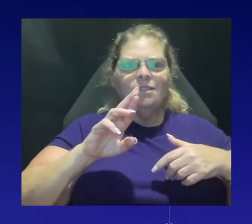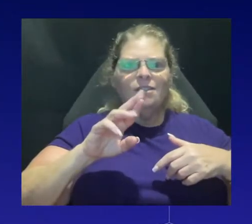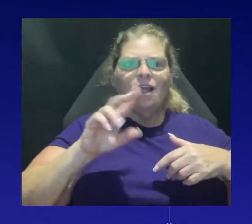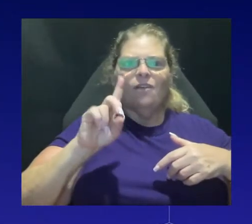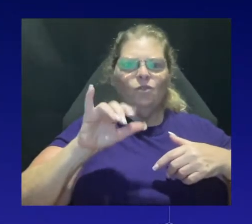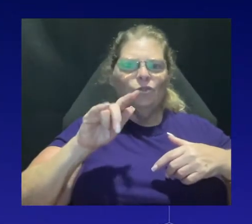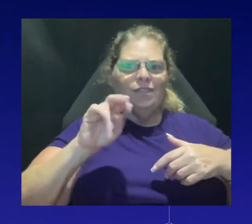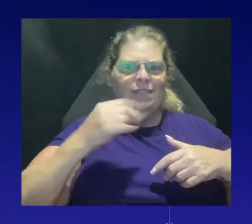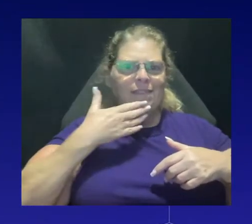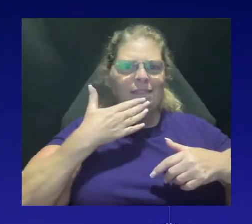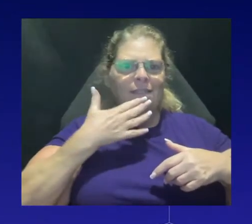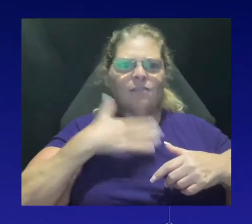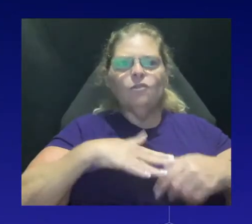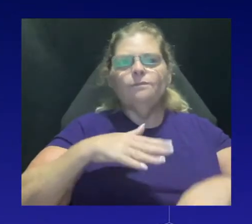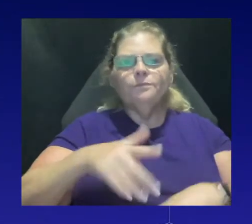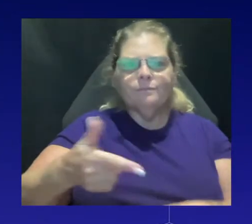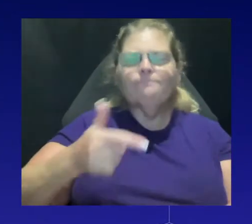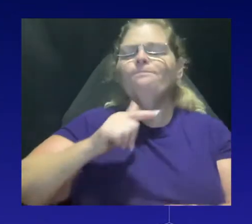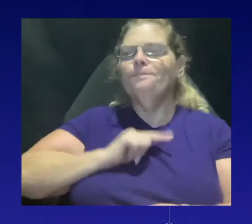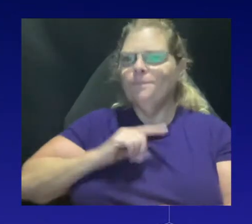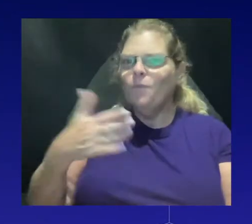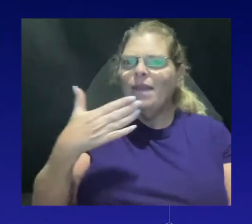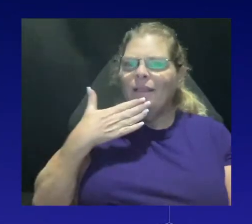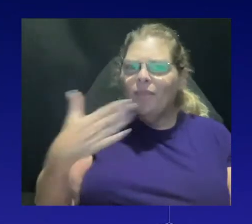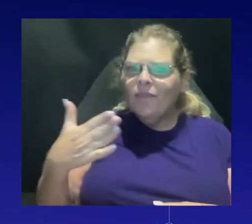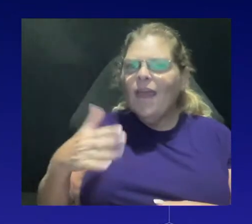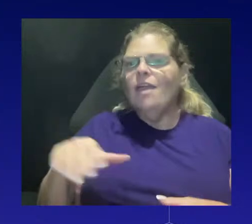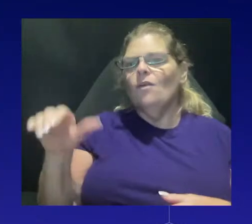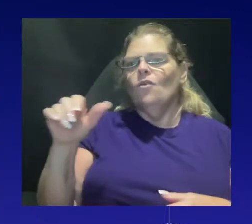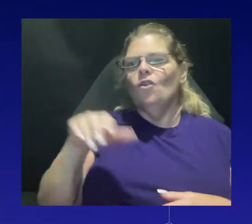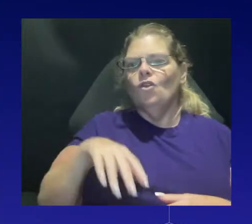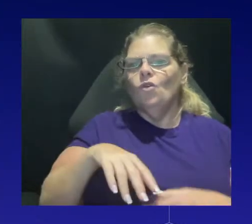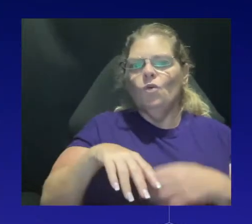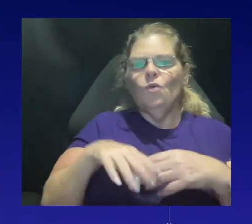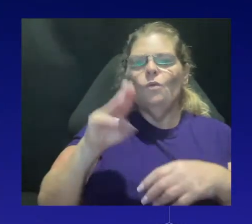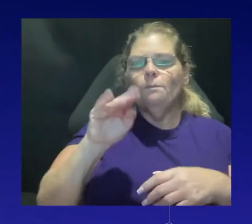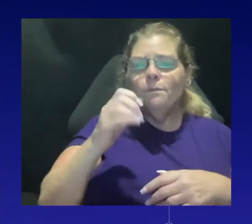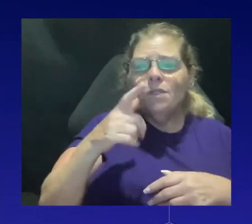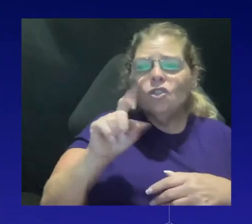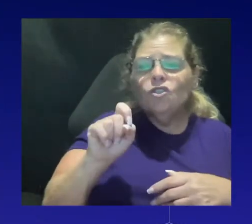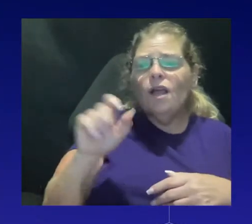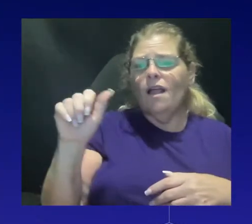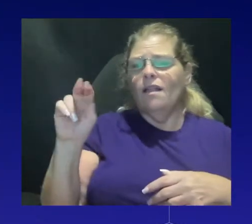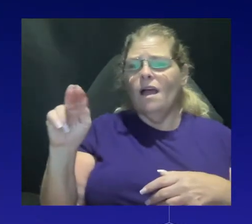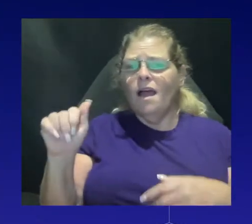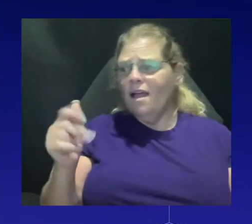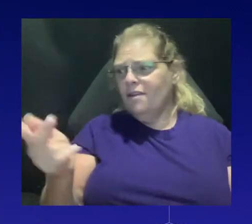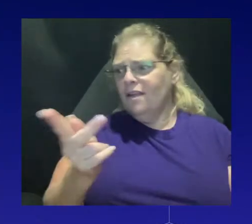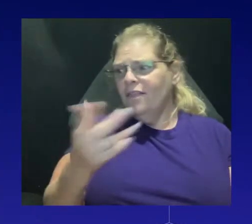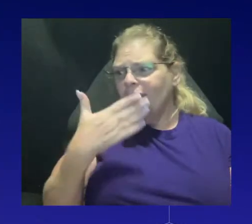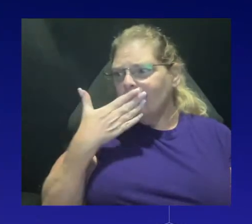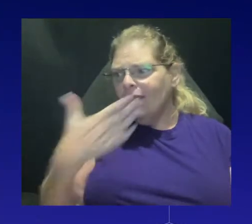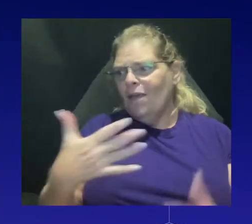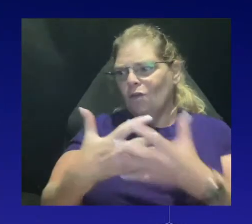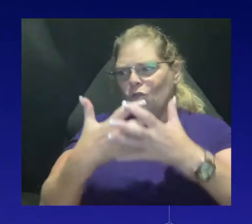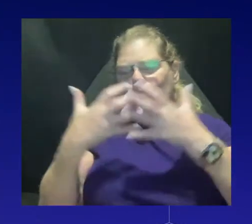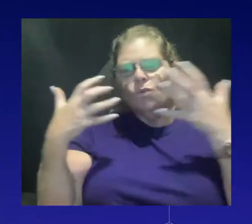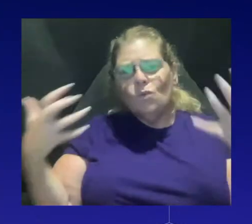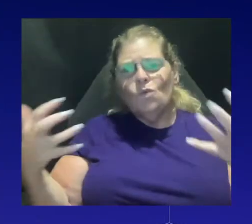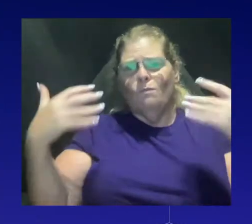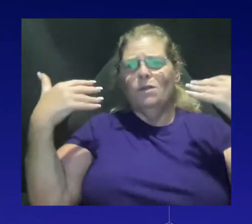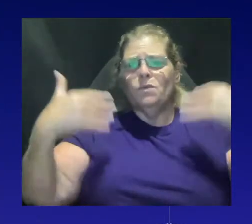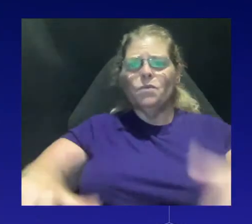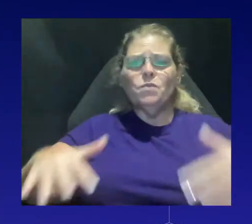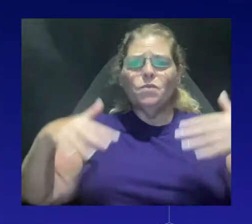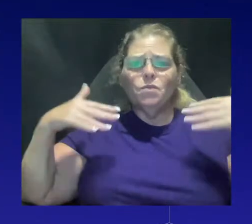and advocacy. Thank you, Anna, for your work and advocacy on the inside. And I just want to leave with the note that we cannot have